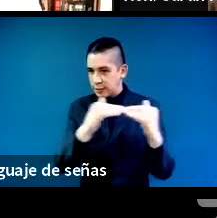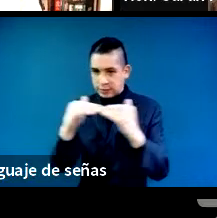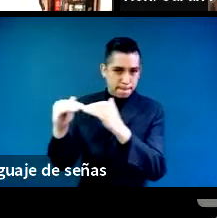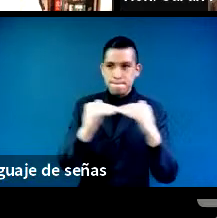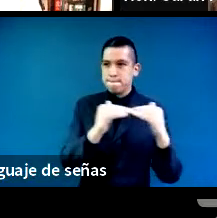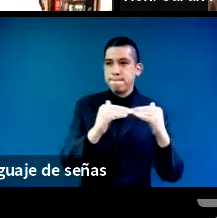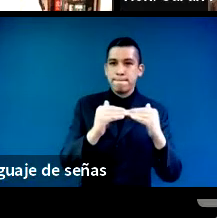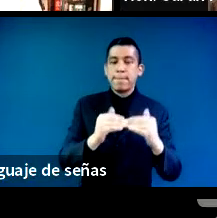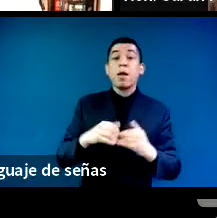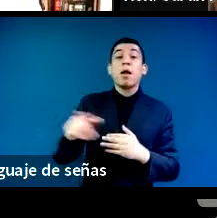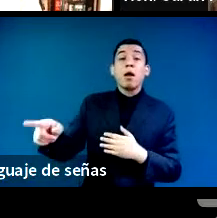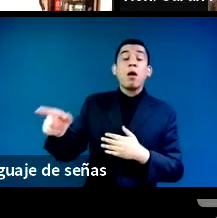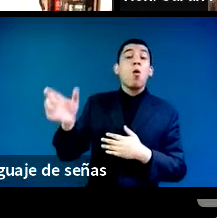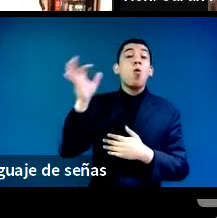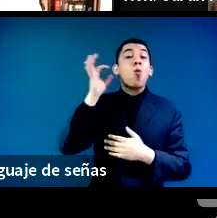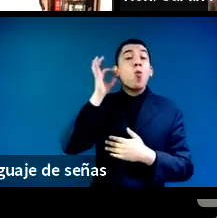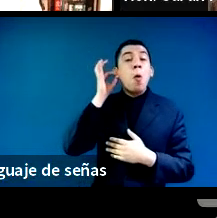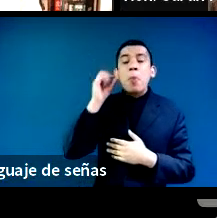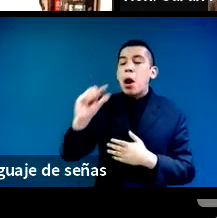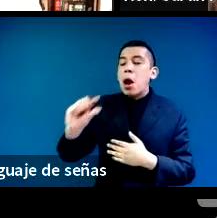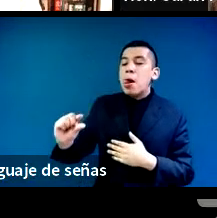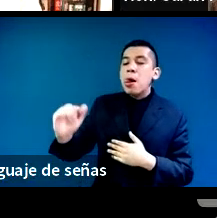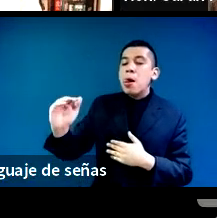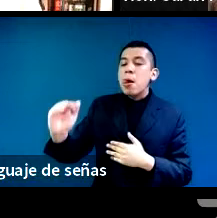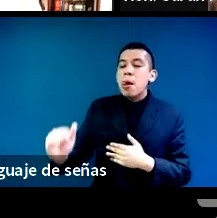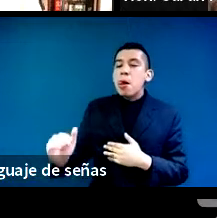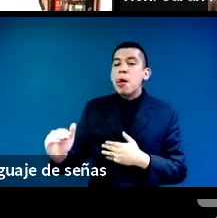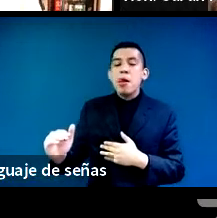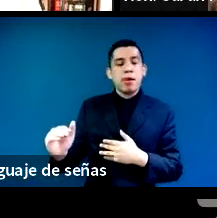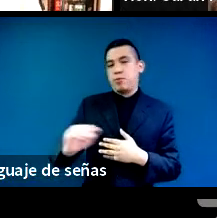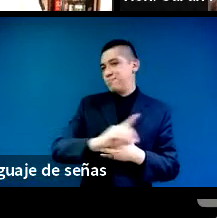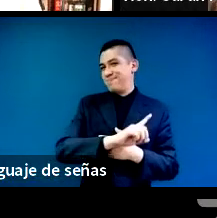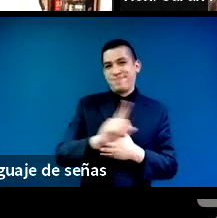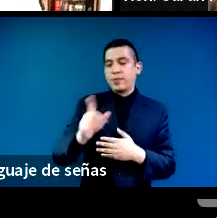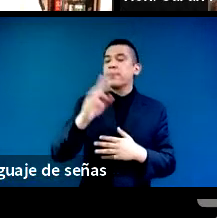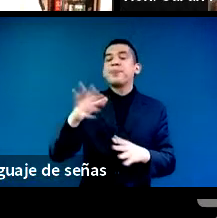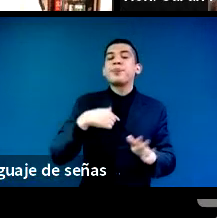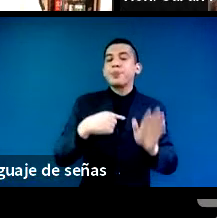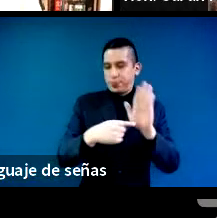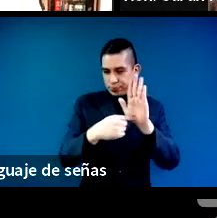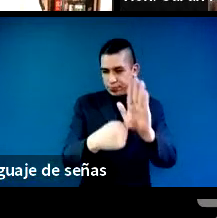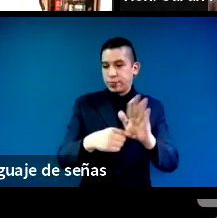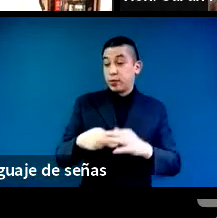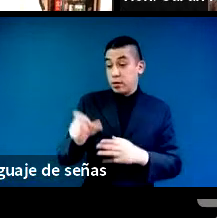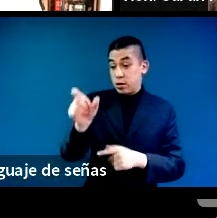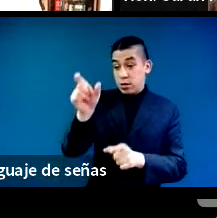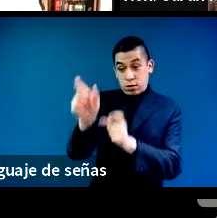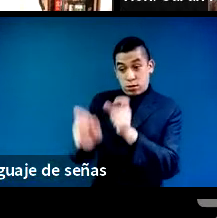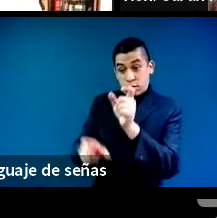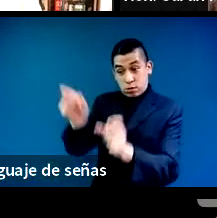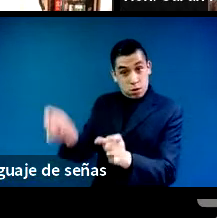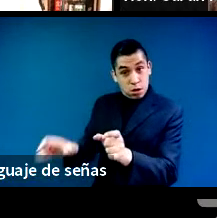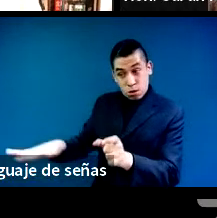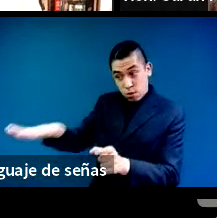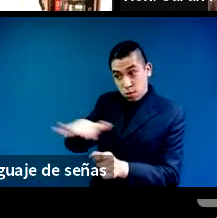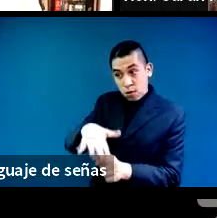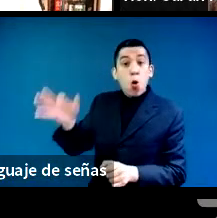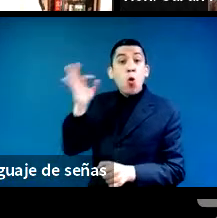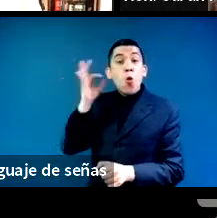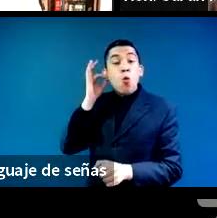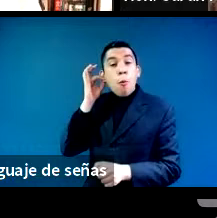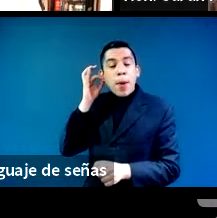that women are in the kitchen cooking or doing laundry, so they're changing young people's assumptions